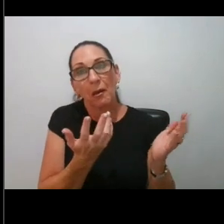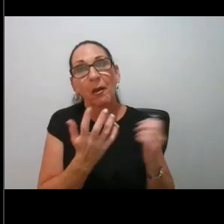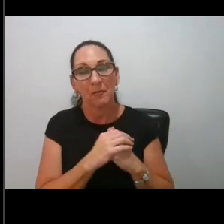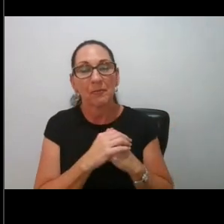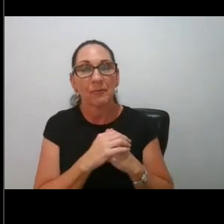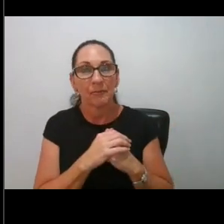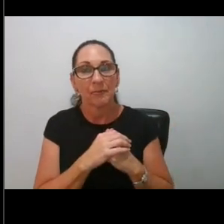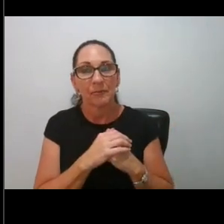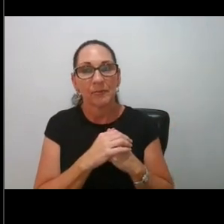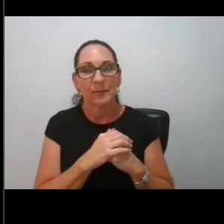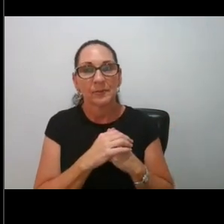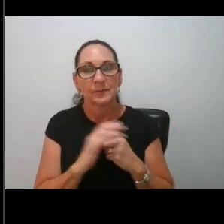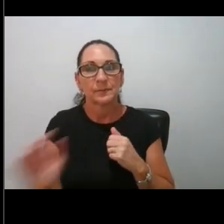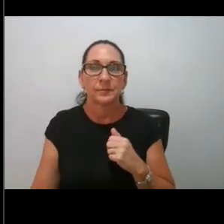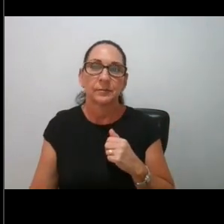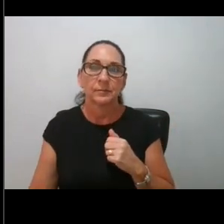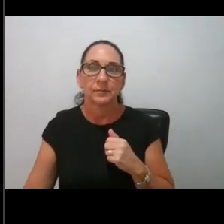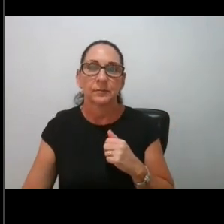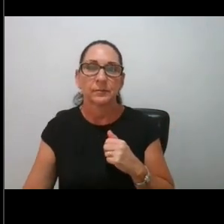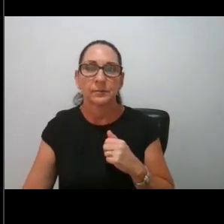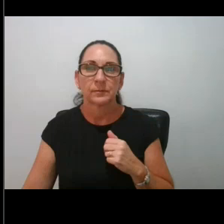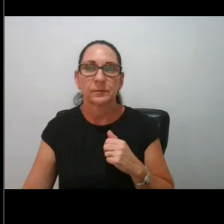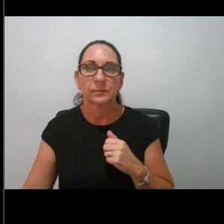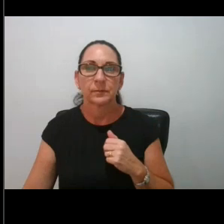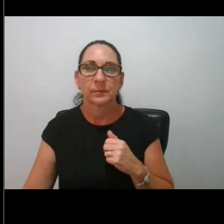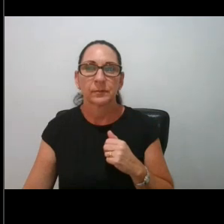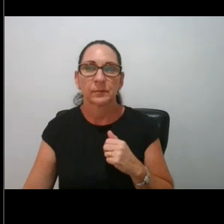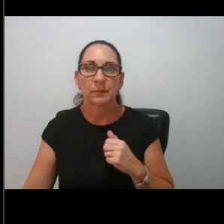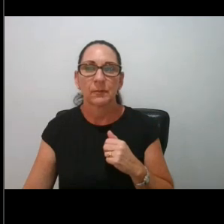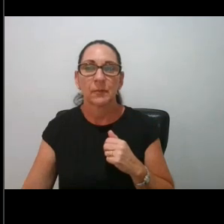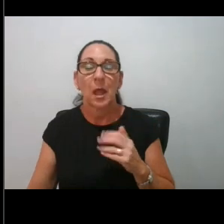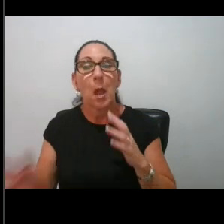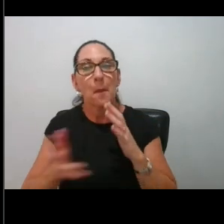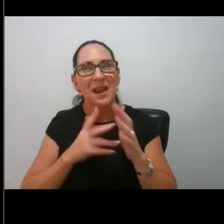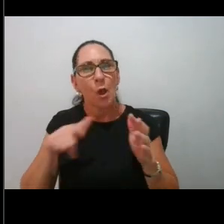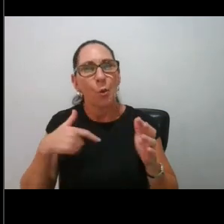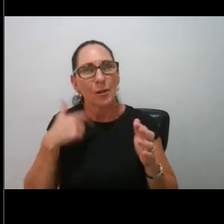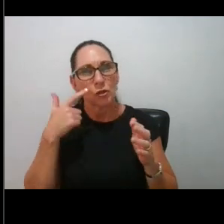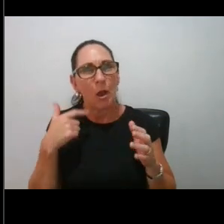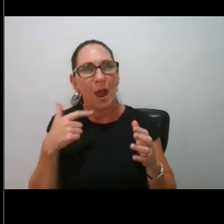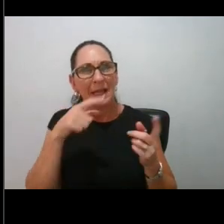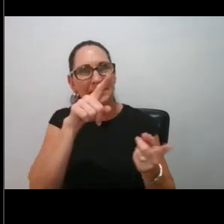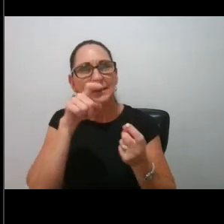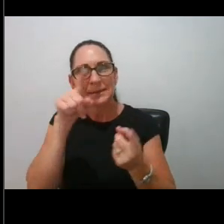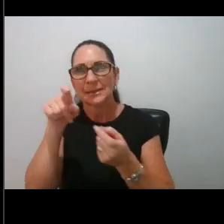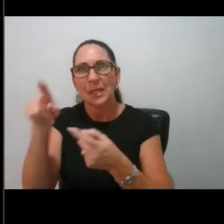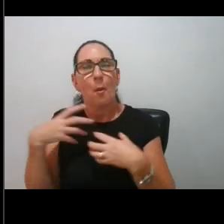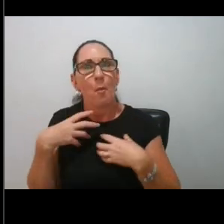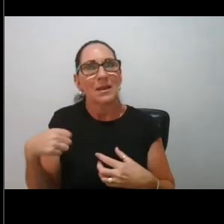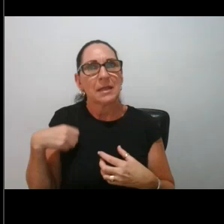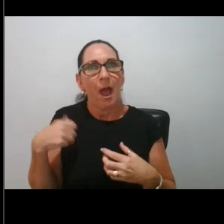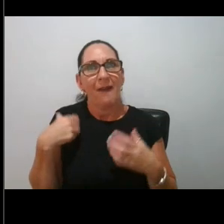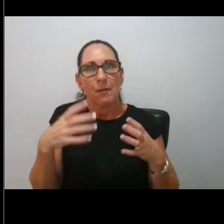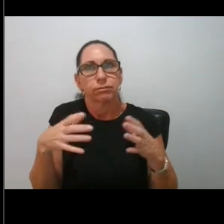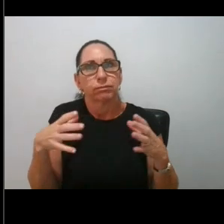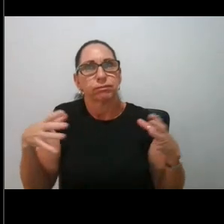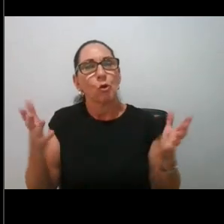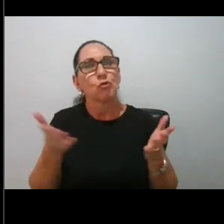since we've been able to expand our service and recruit more practitioners, we've found that